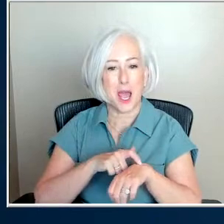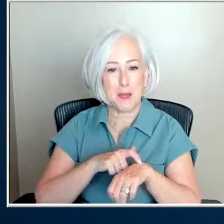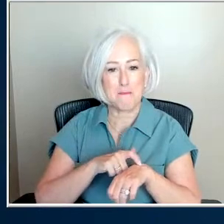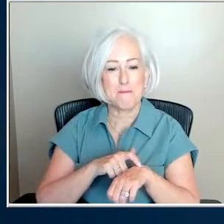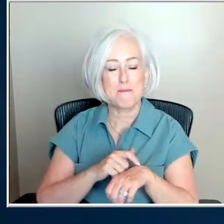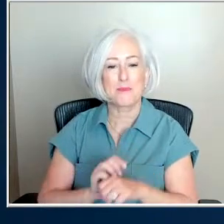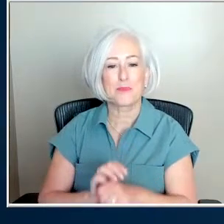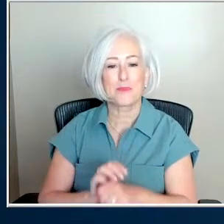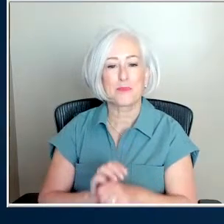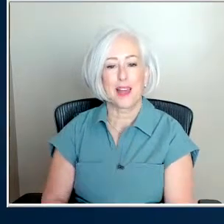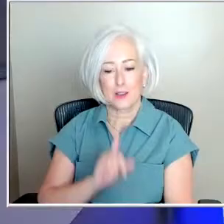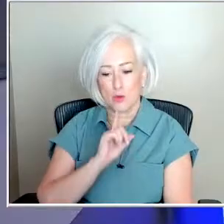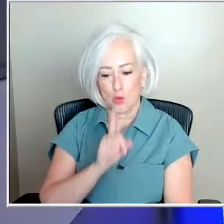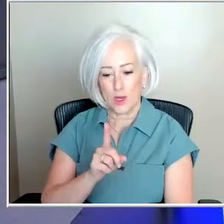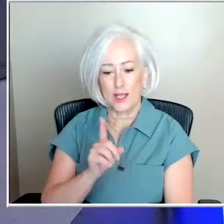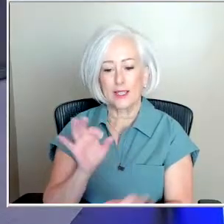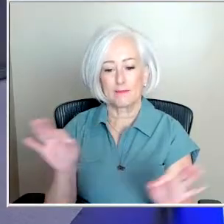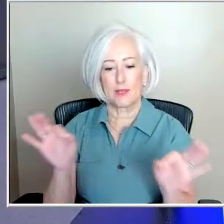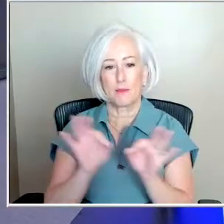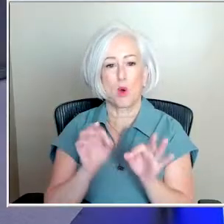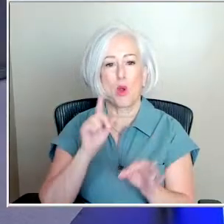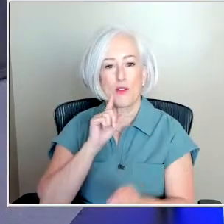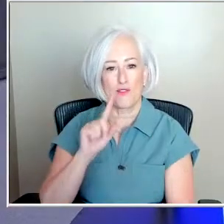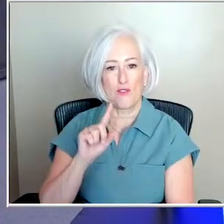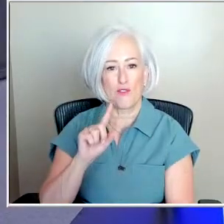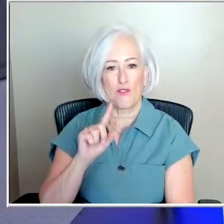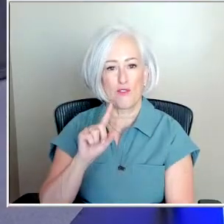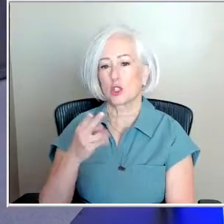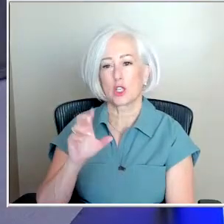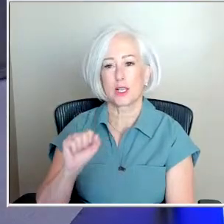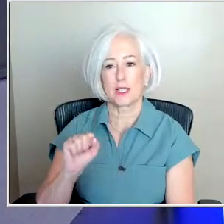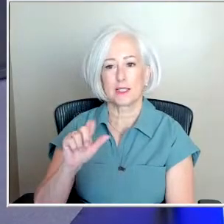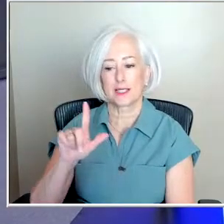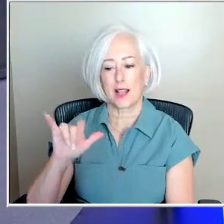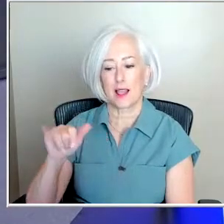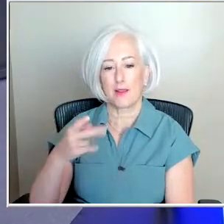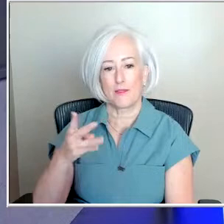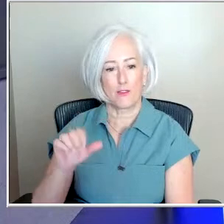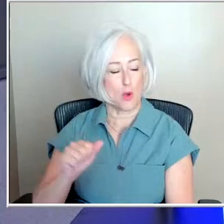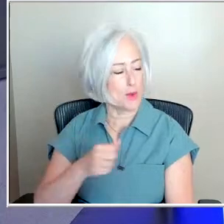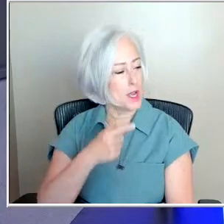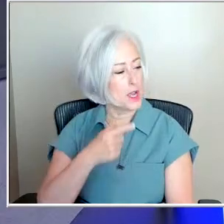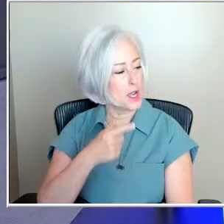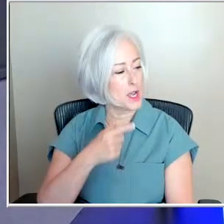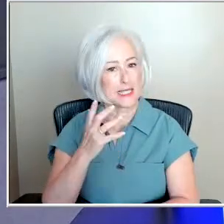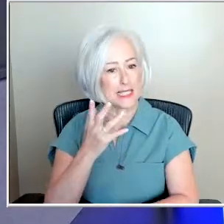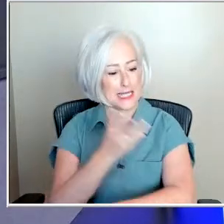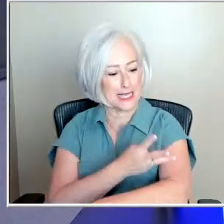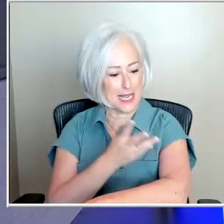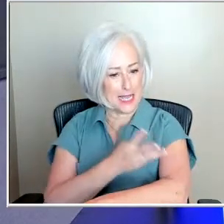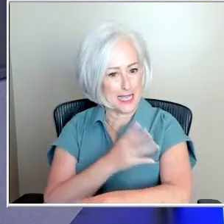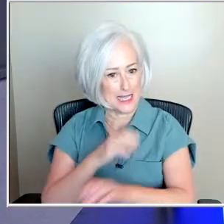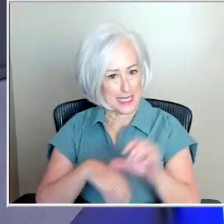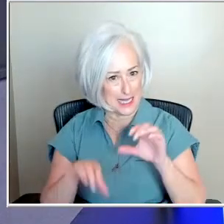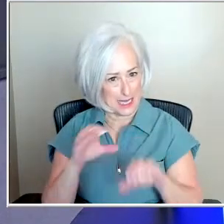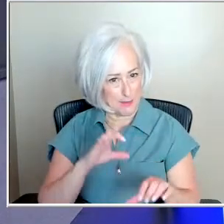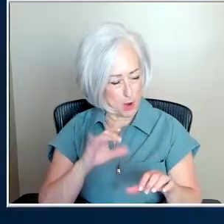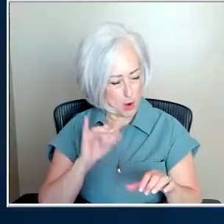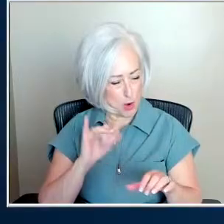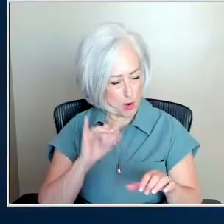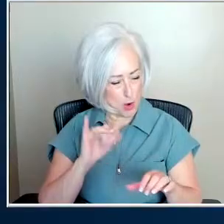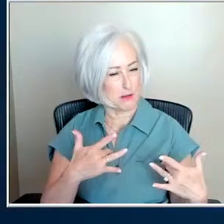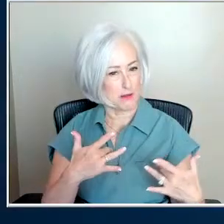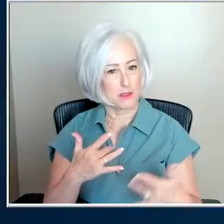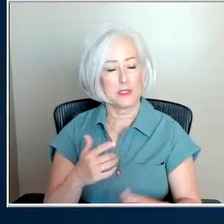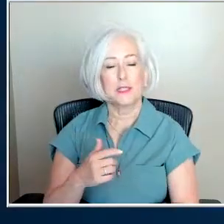for Hodgkin's lymphoma. So Kaleigh goes through rounds of chemo. Is that the typical treatment plan for somebody with her type of lymphoma? Yeah, so Kaleigh's plan has